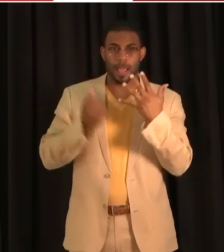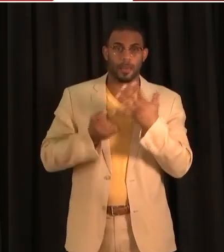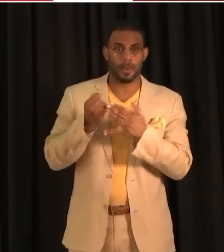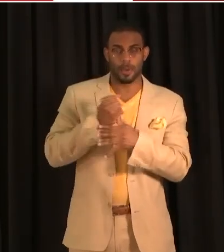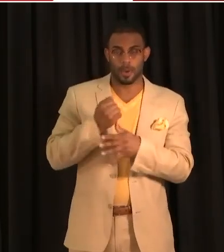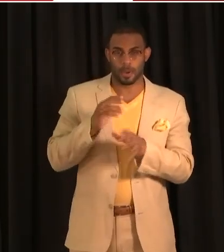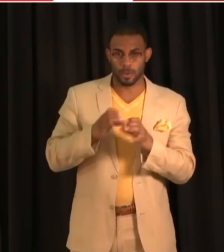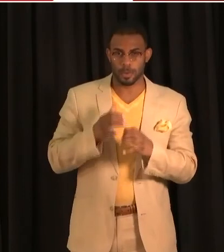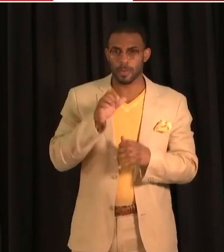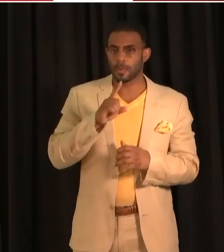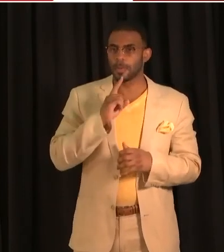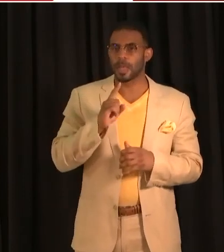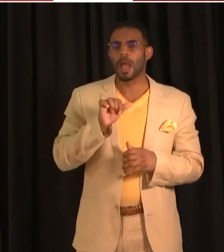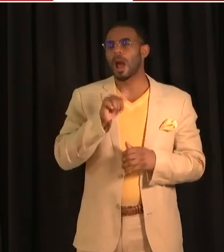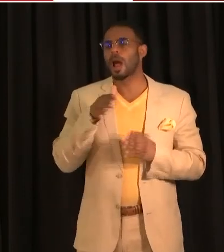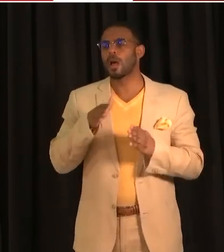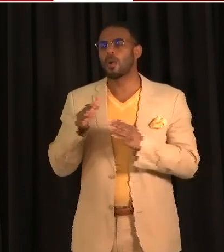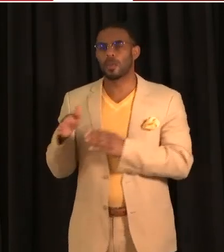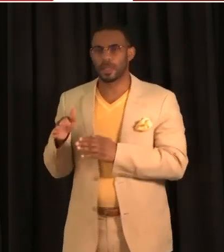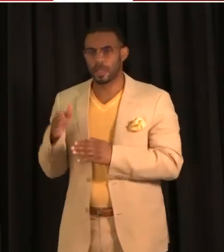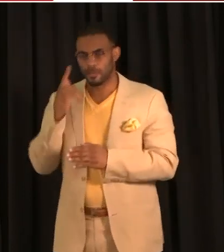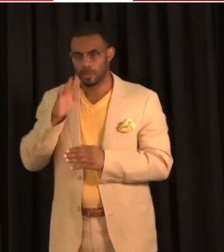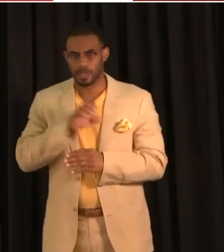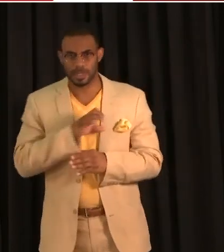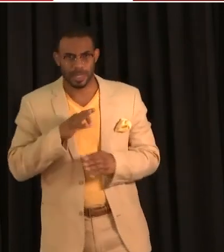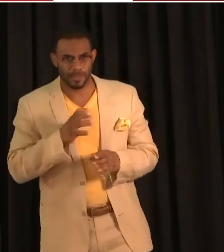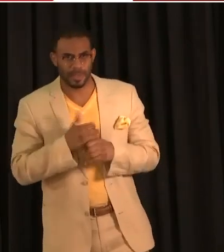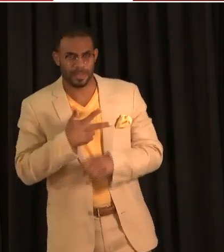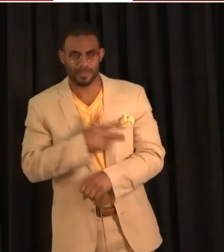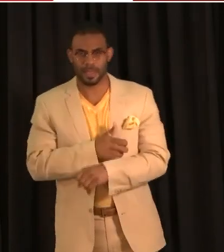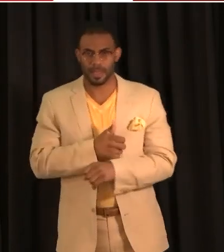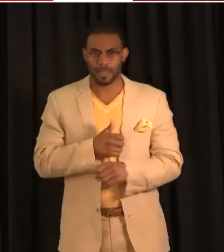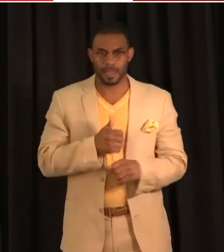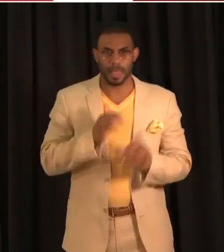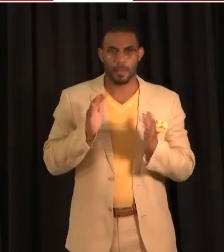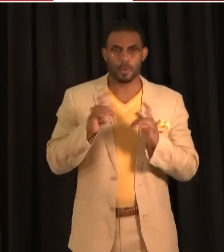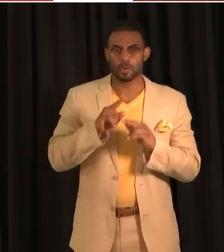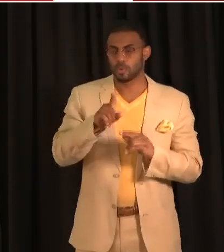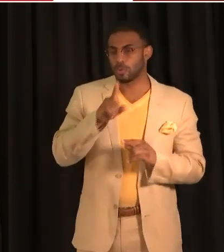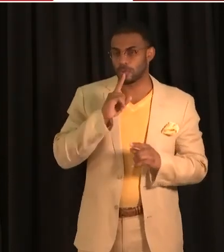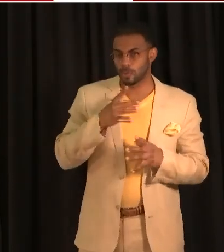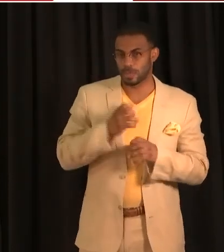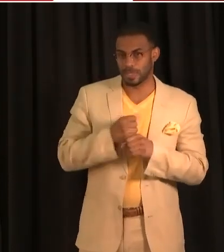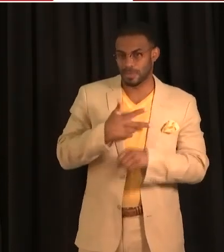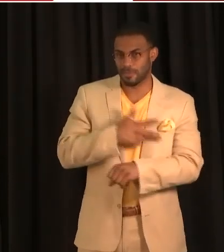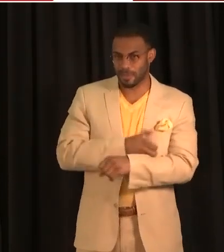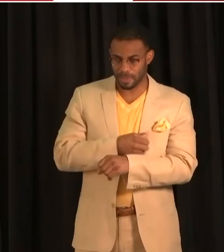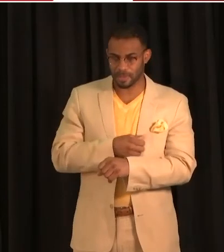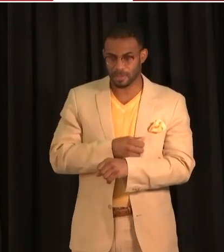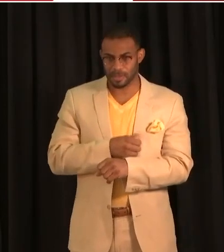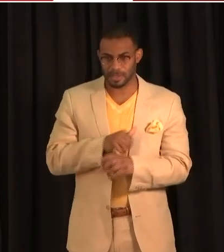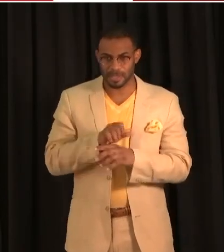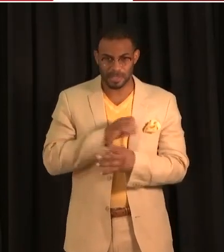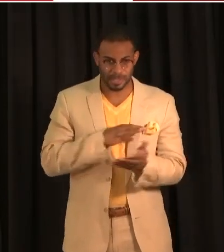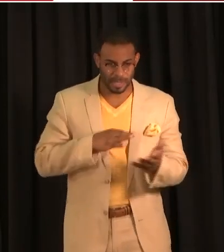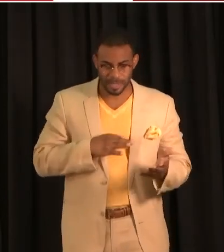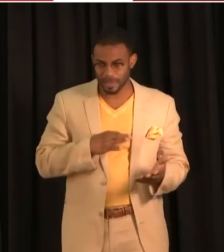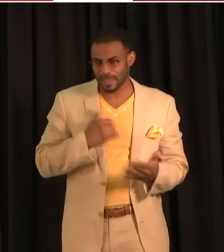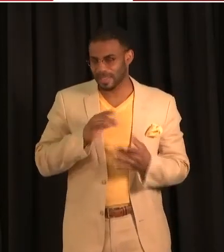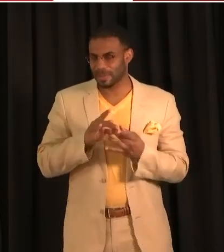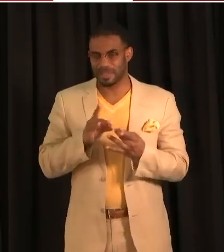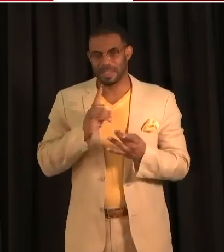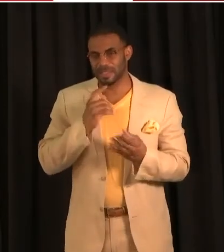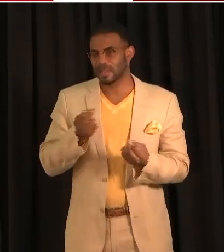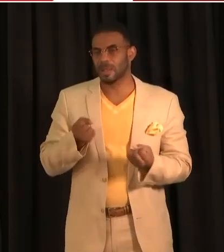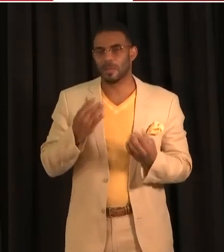high priority groups, there will be other ways for your staff to get vaccinated as opposed to you receiving vaccine and vaccinating your staff.